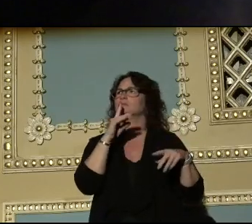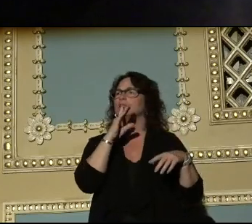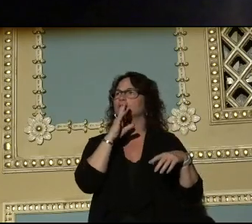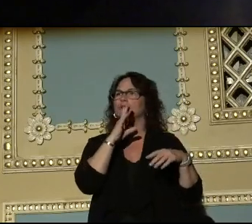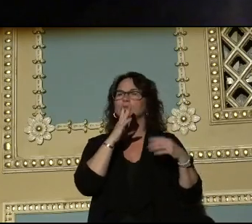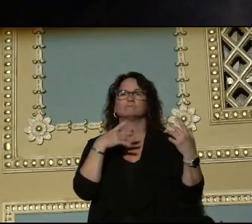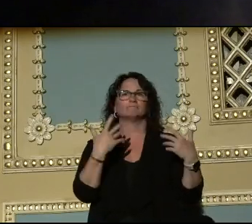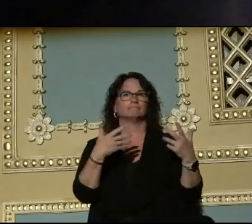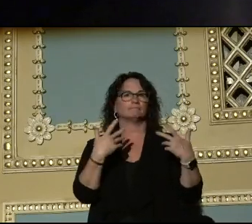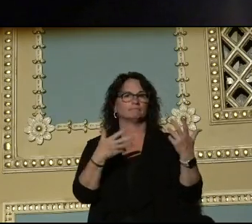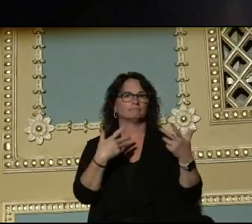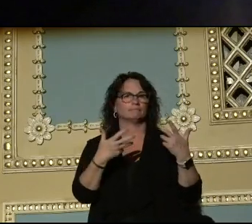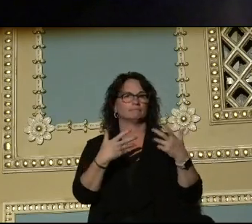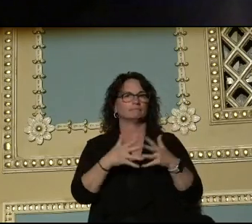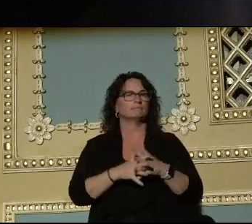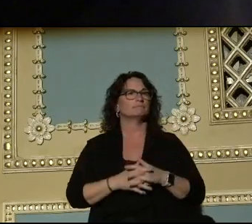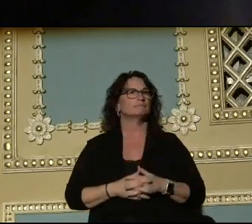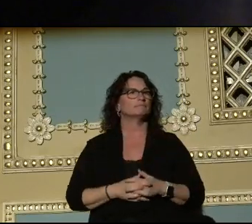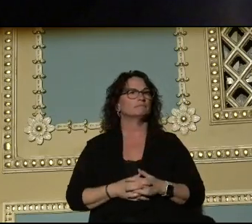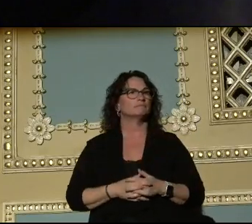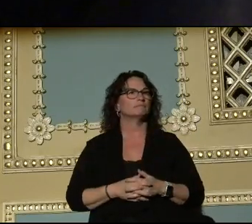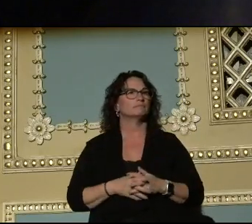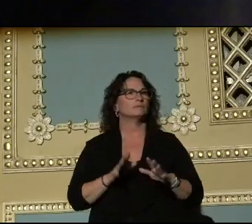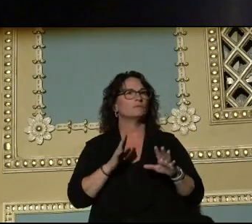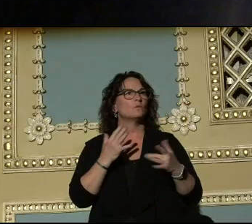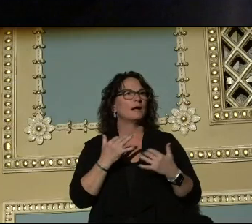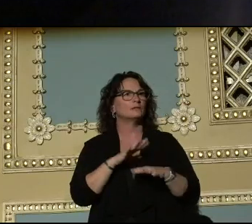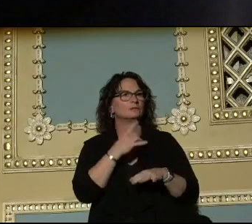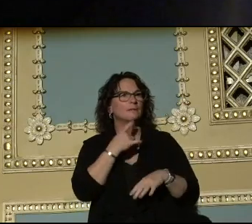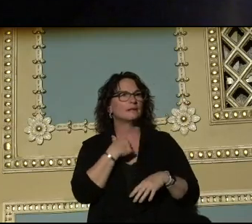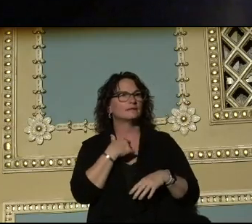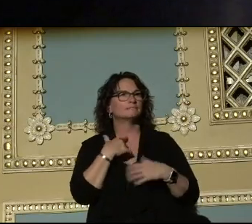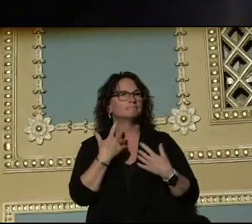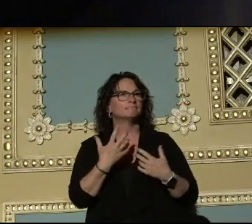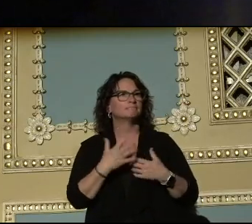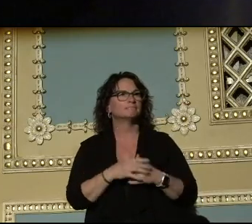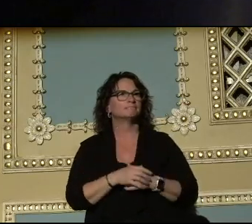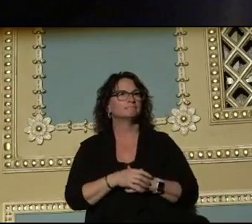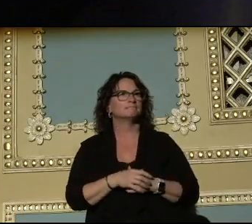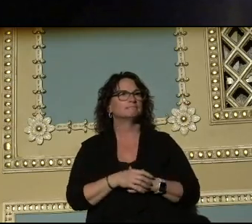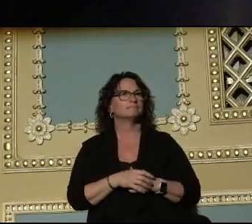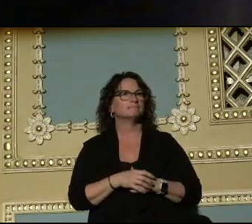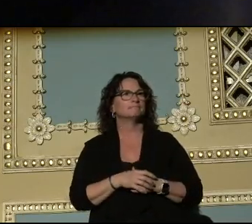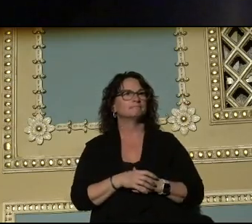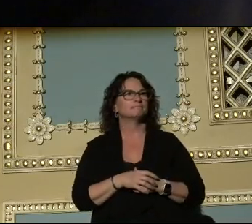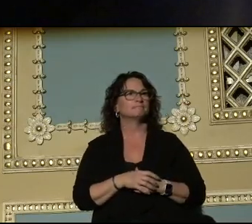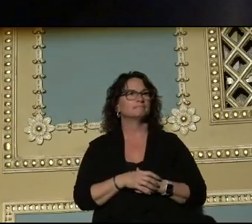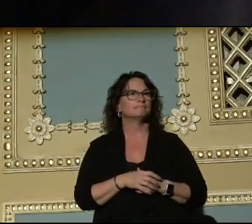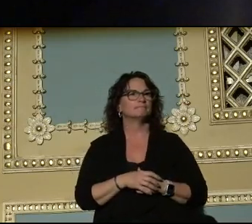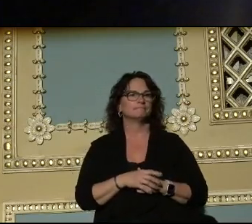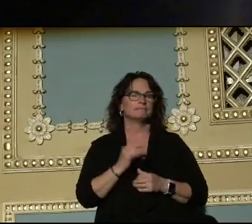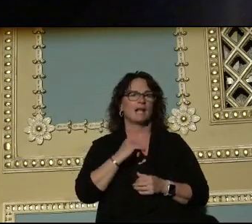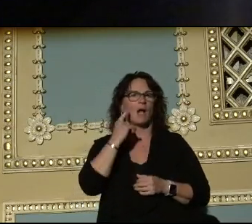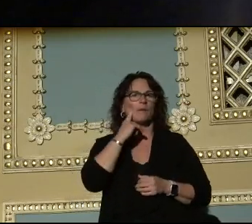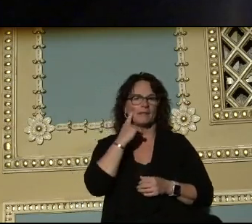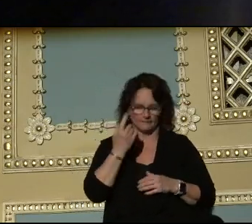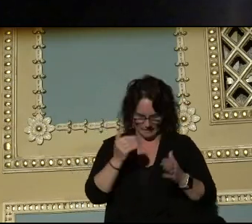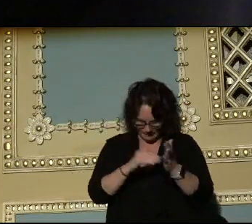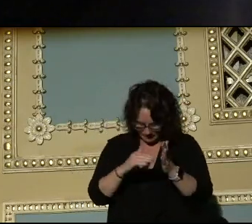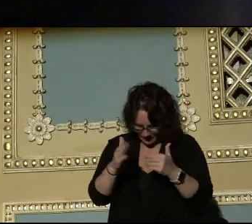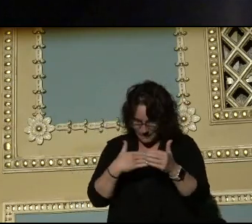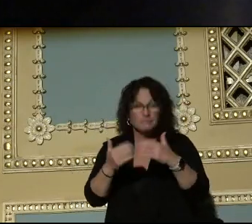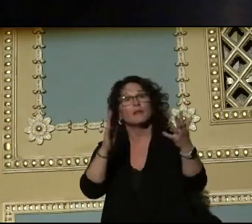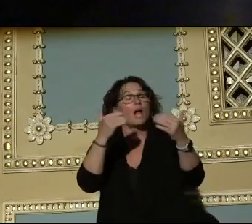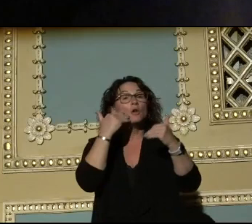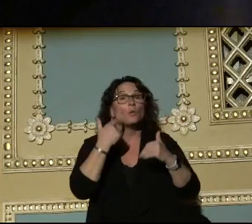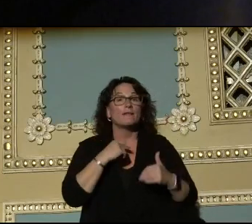wait, don't tell me. I don't know. It'll come to me. I don't know. All